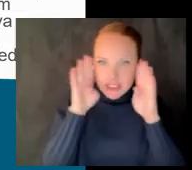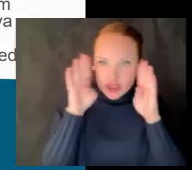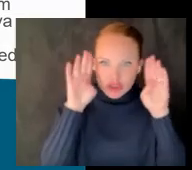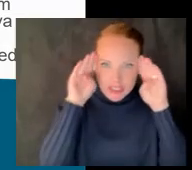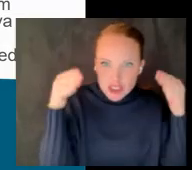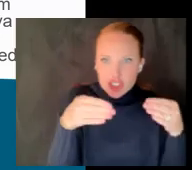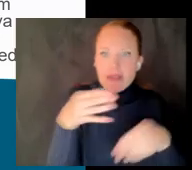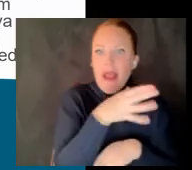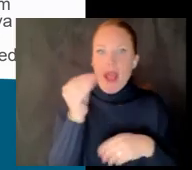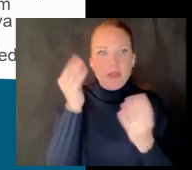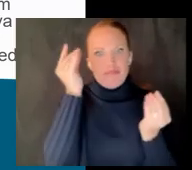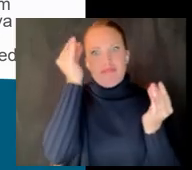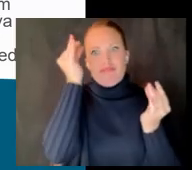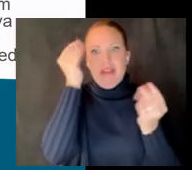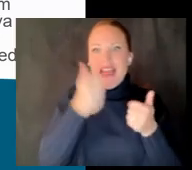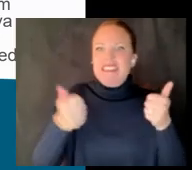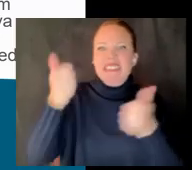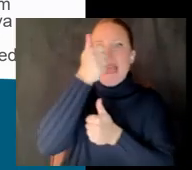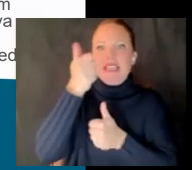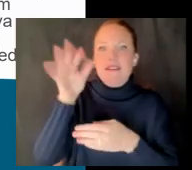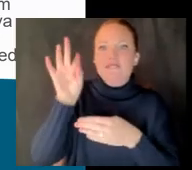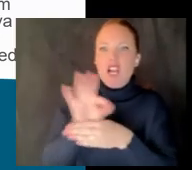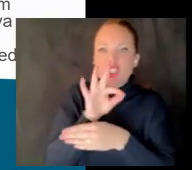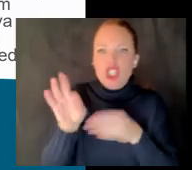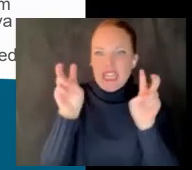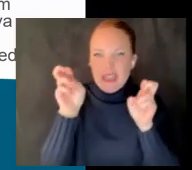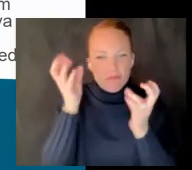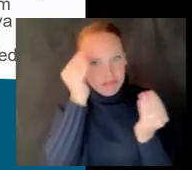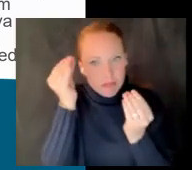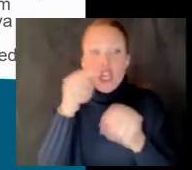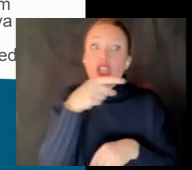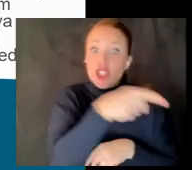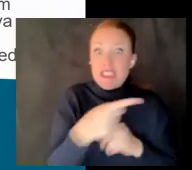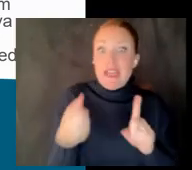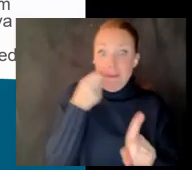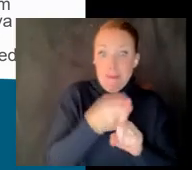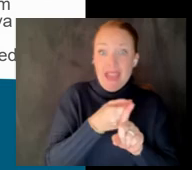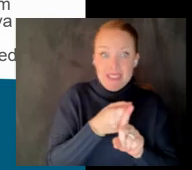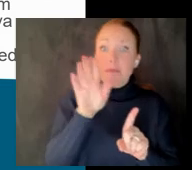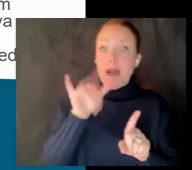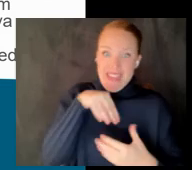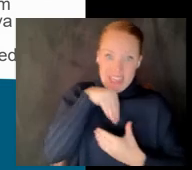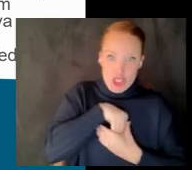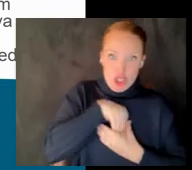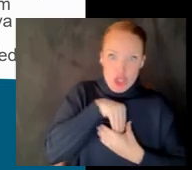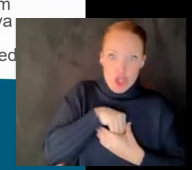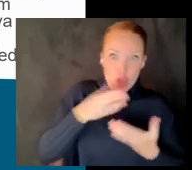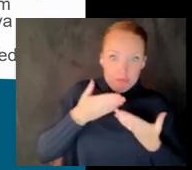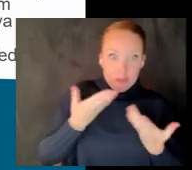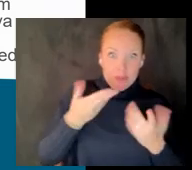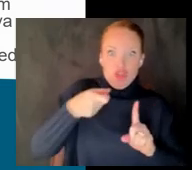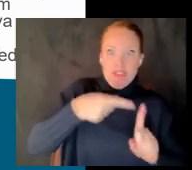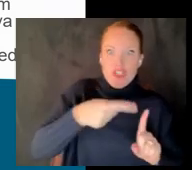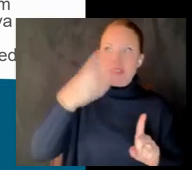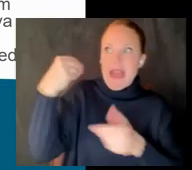executive functioning. Maya is easily distracted by external and internal factors and has difficulty